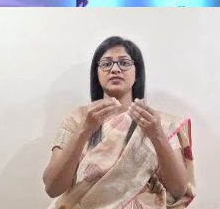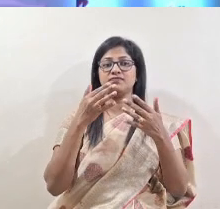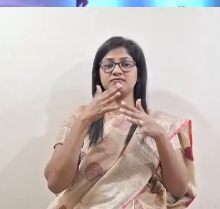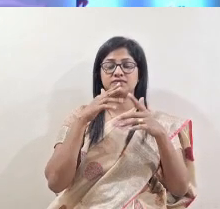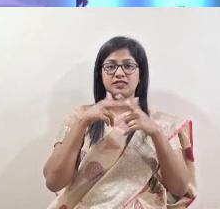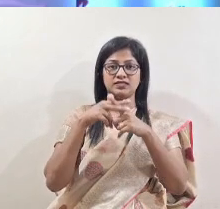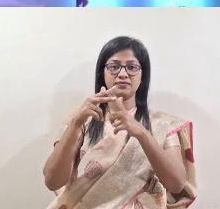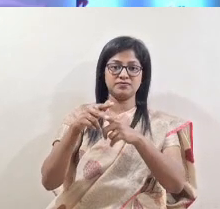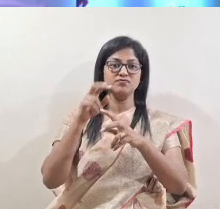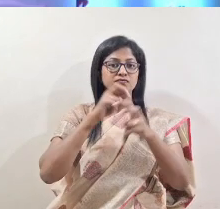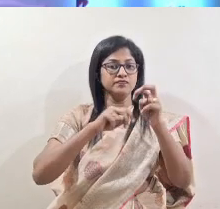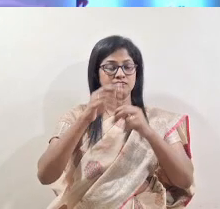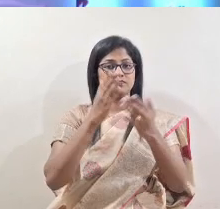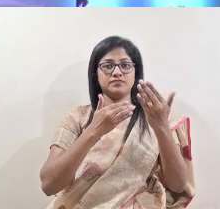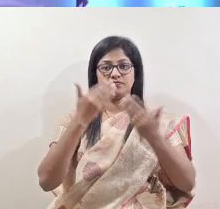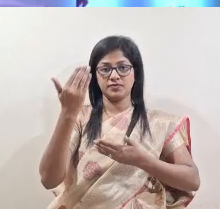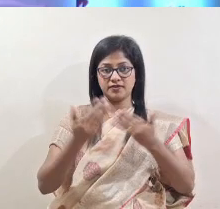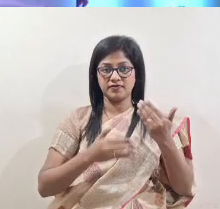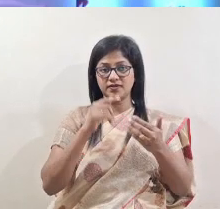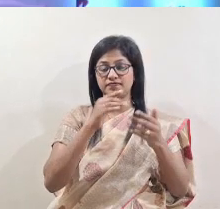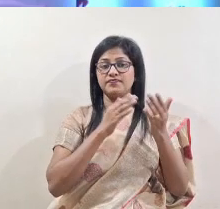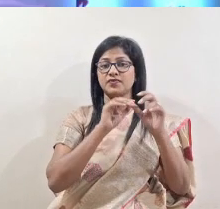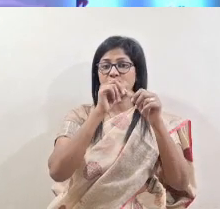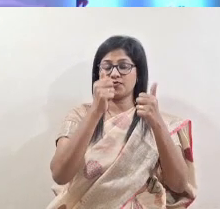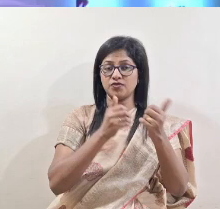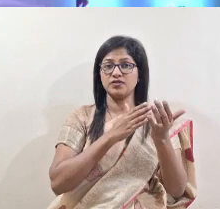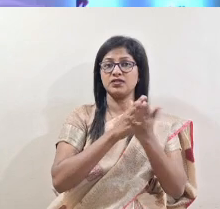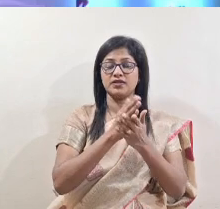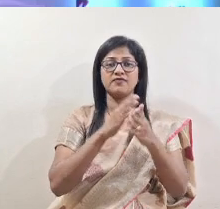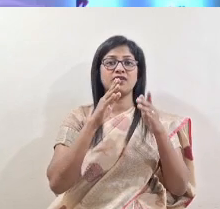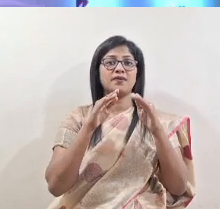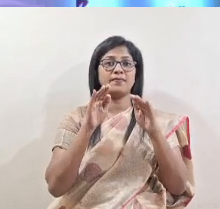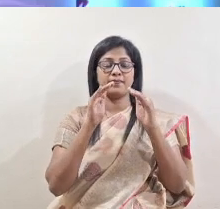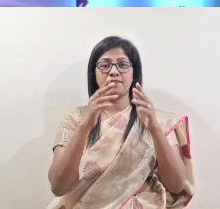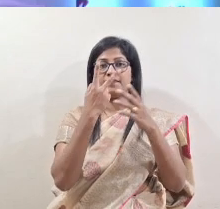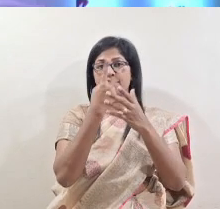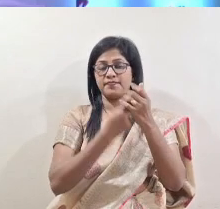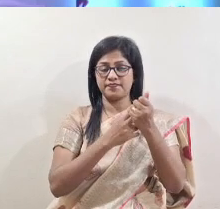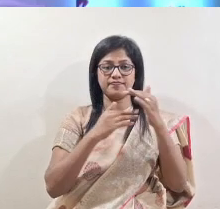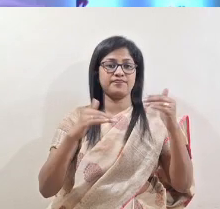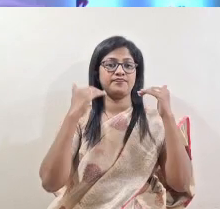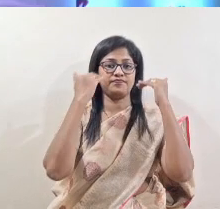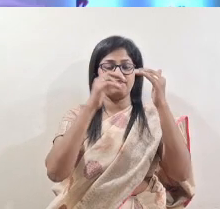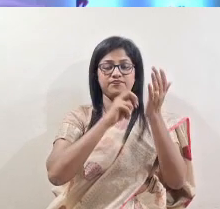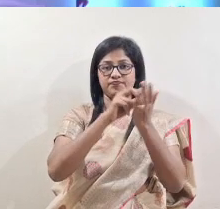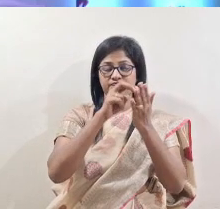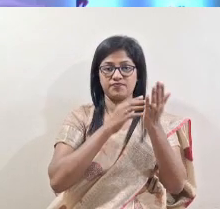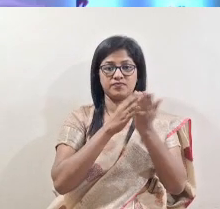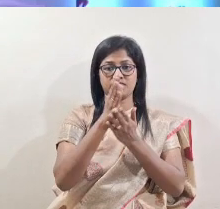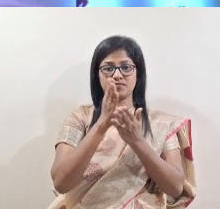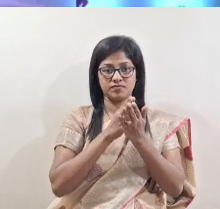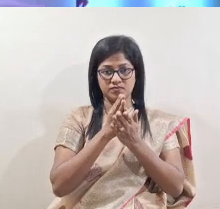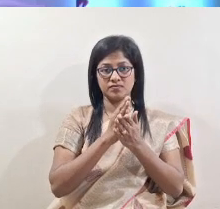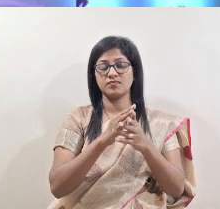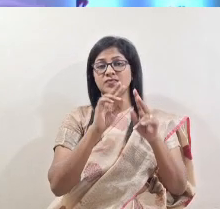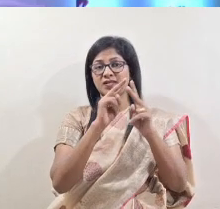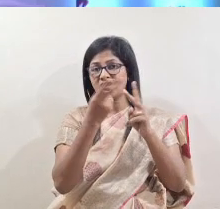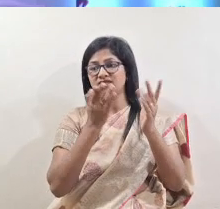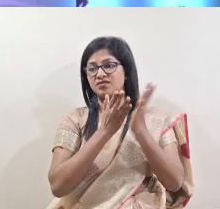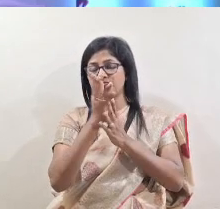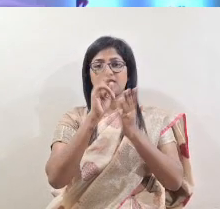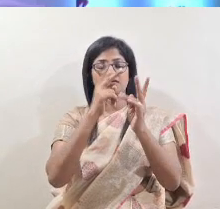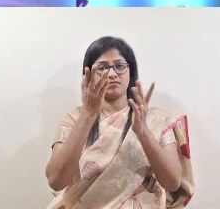walking behavior. So here we are modeling this using a bi-level pedestrian modeling framework. We have tested alternate